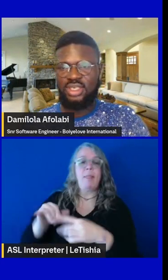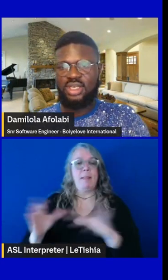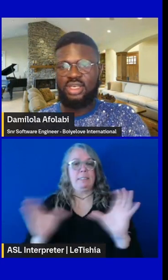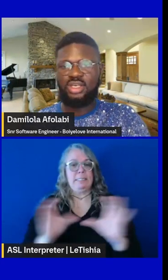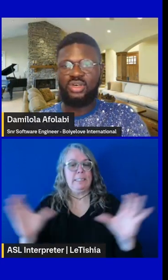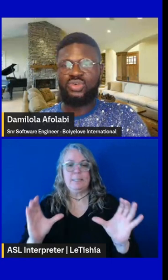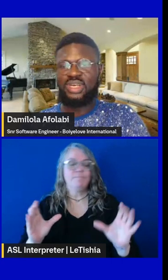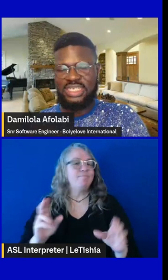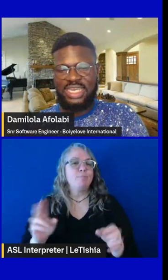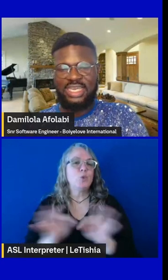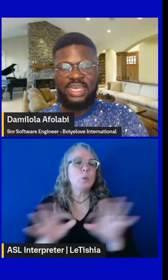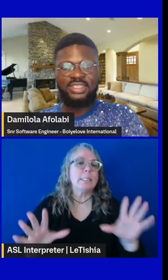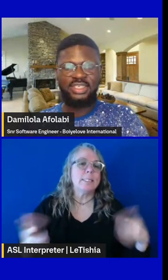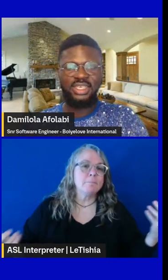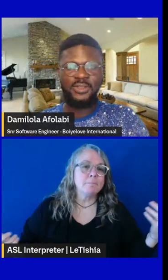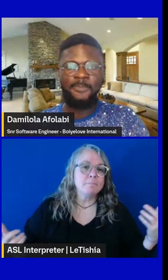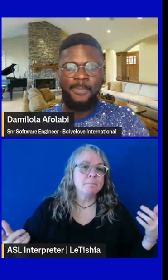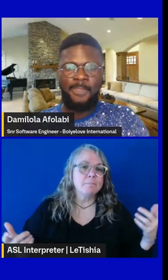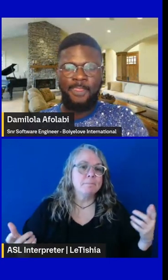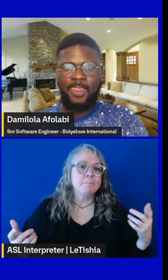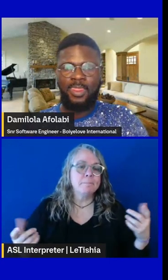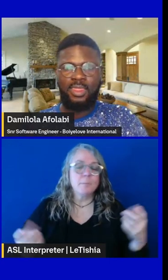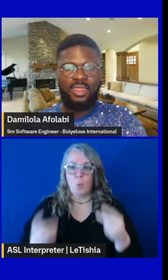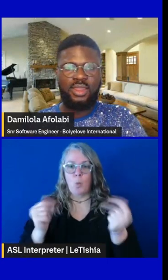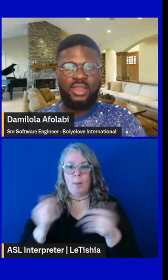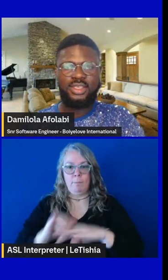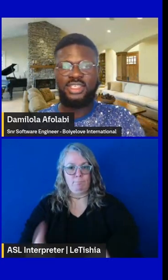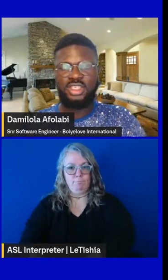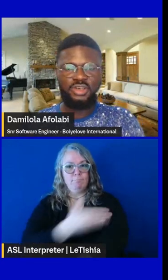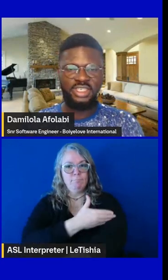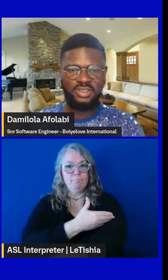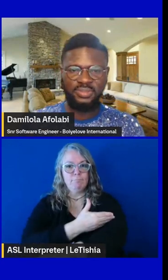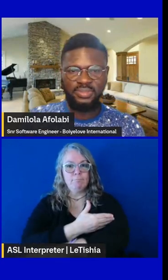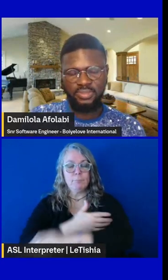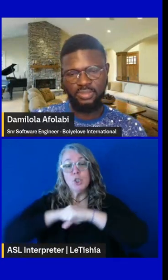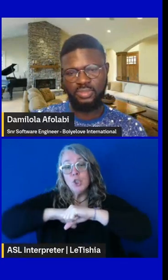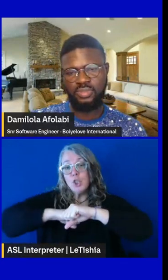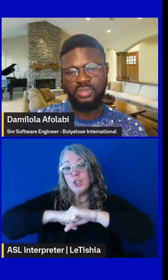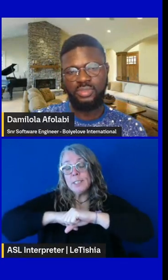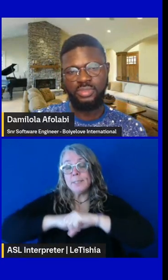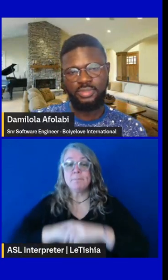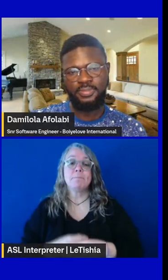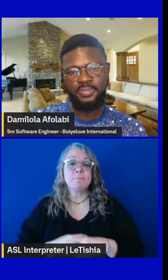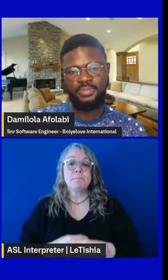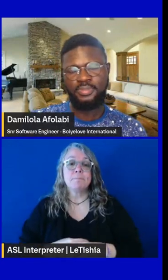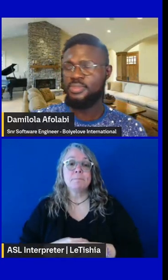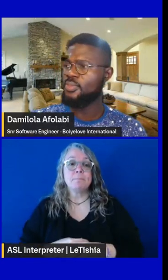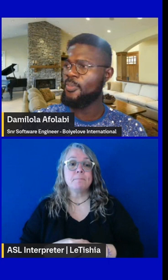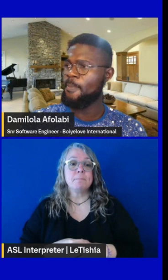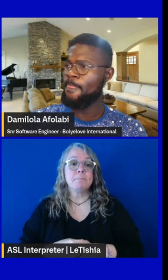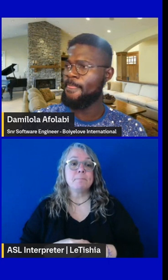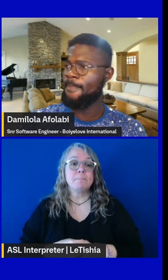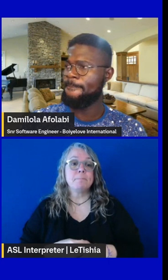useless, quickly enhancing security.